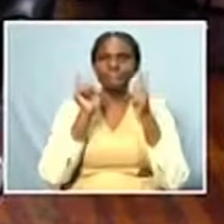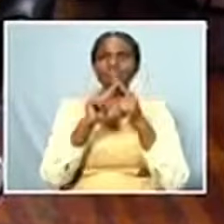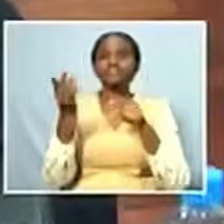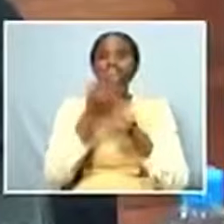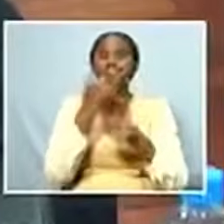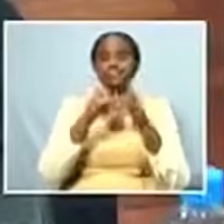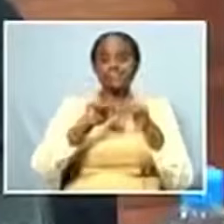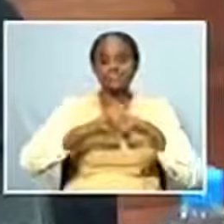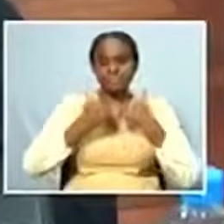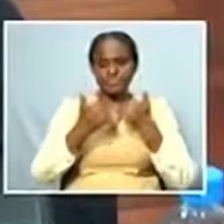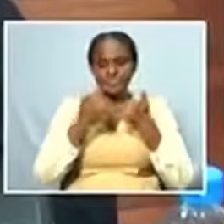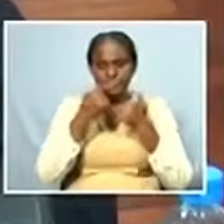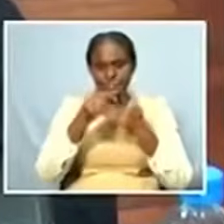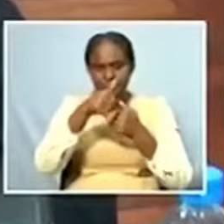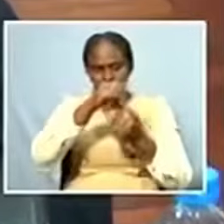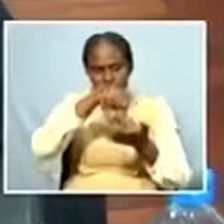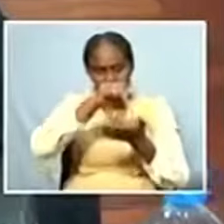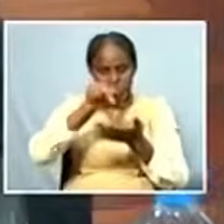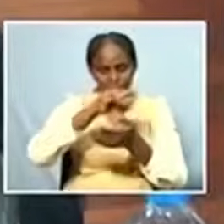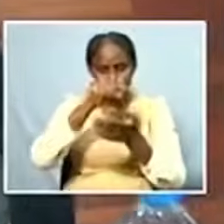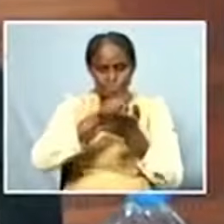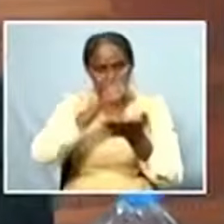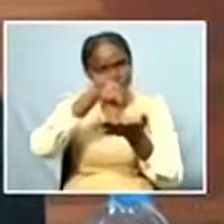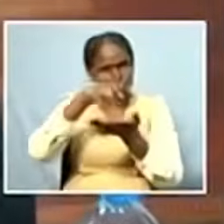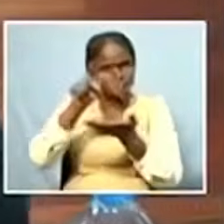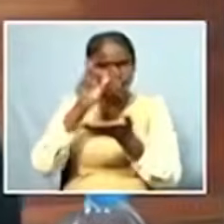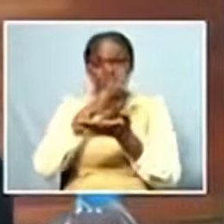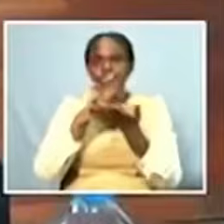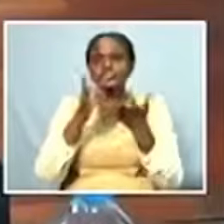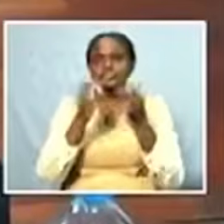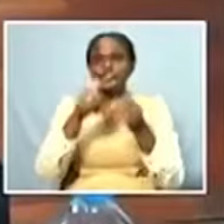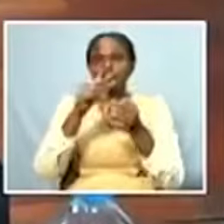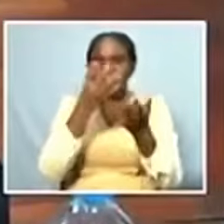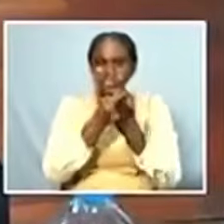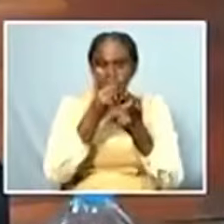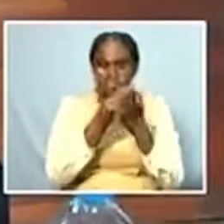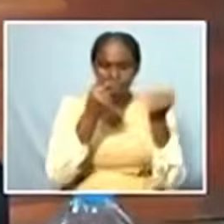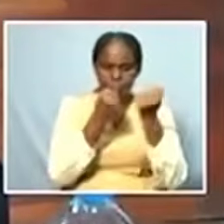What we are saying is you paid these advance payments. You found these